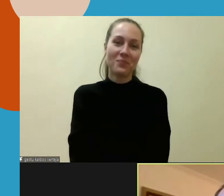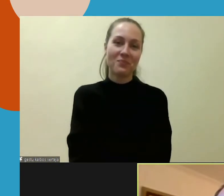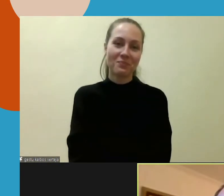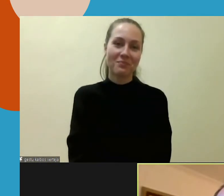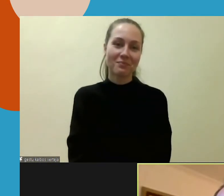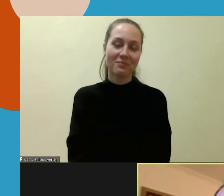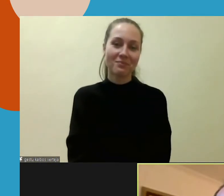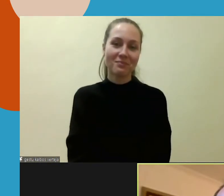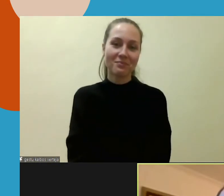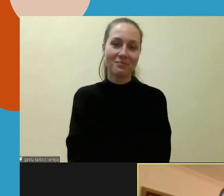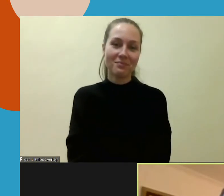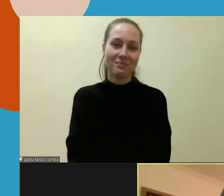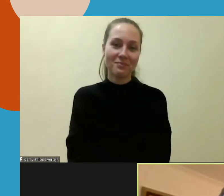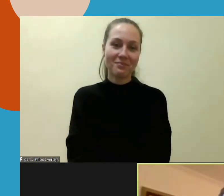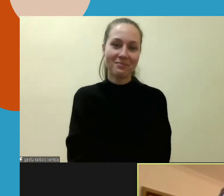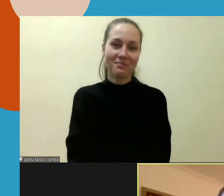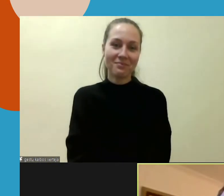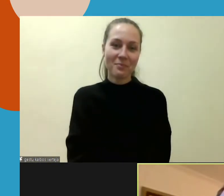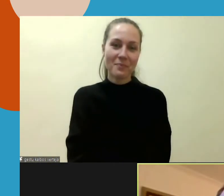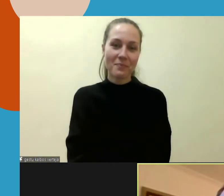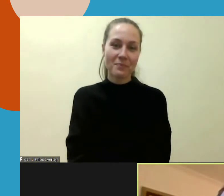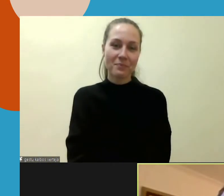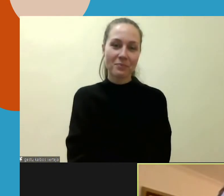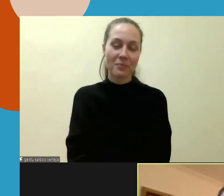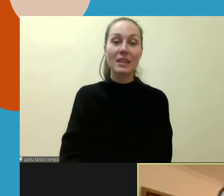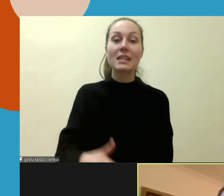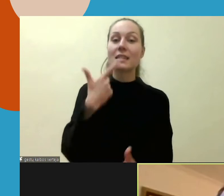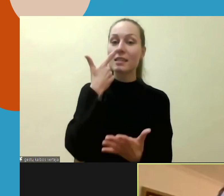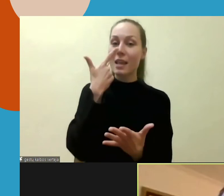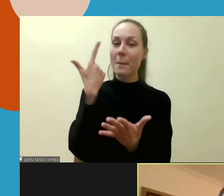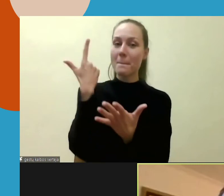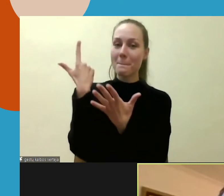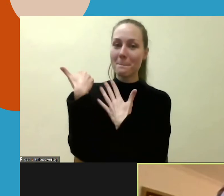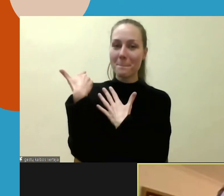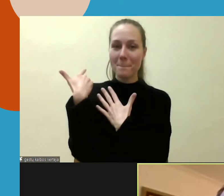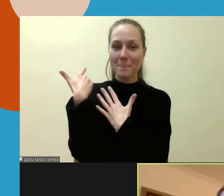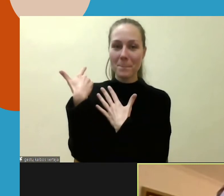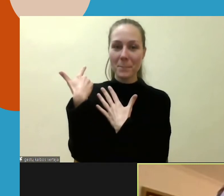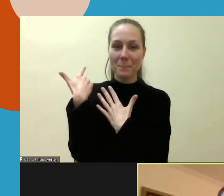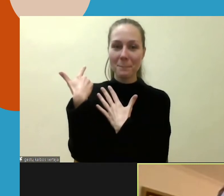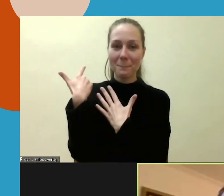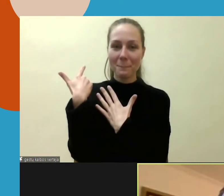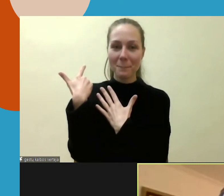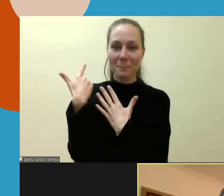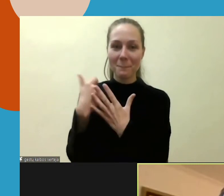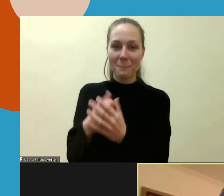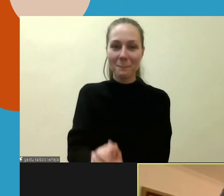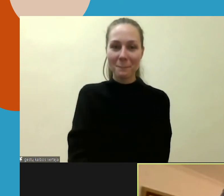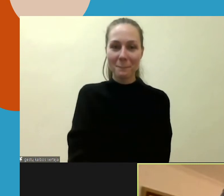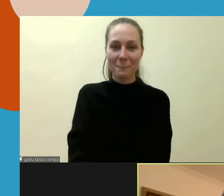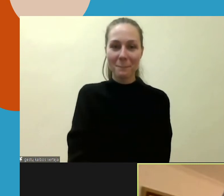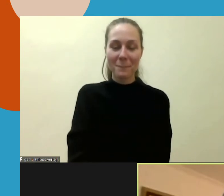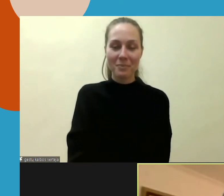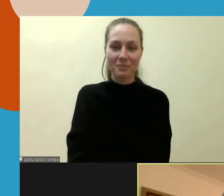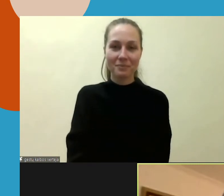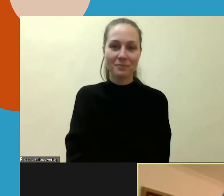that 7 years ago, we were in a similar place to where it sounds